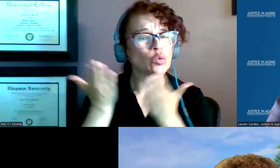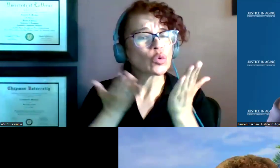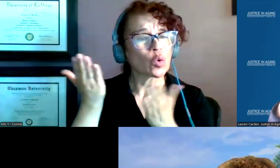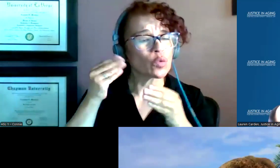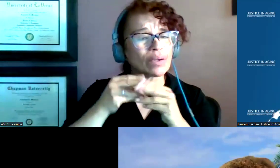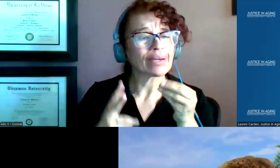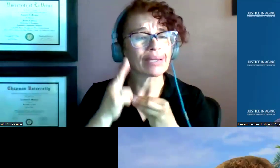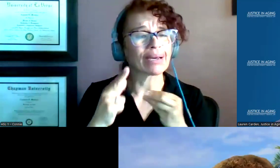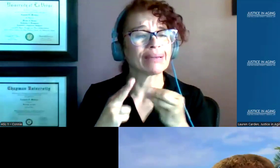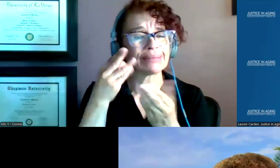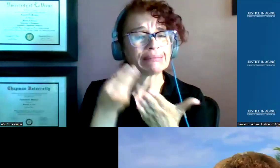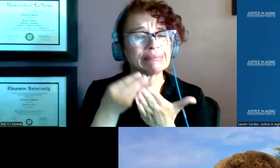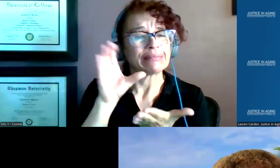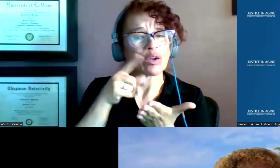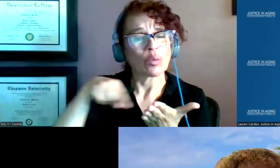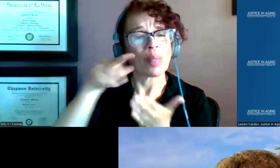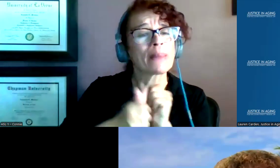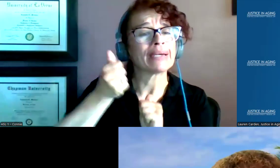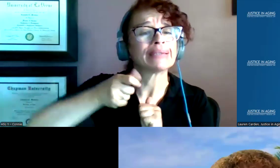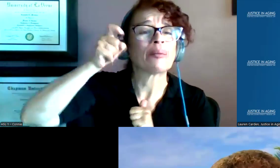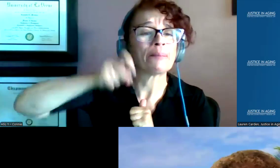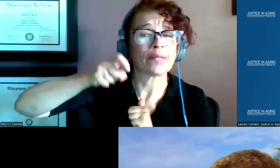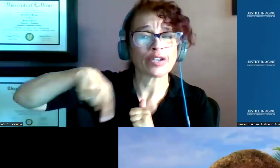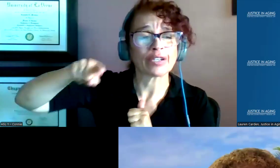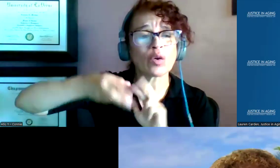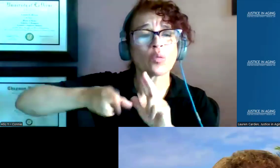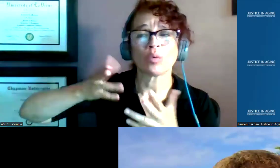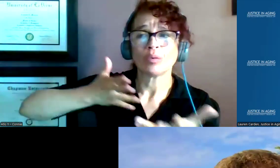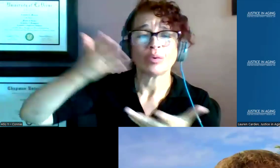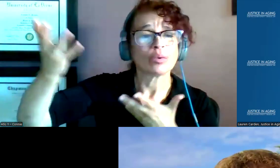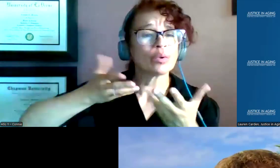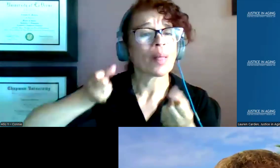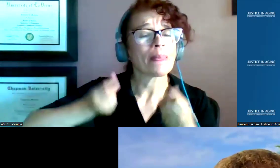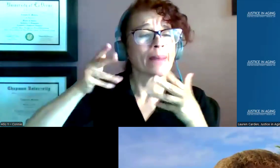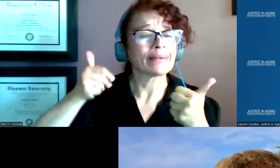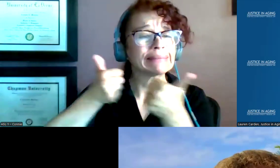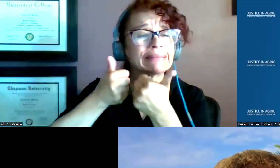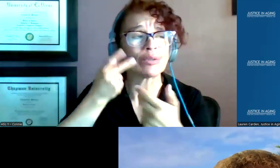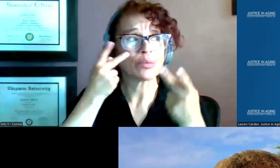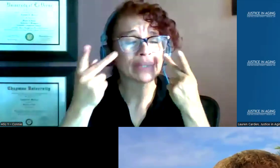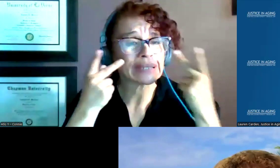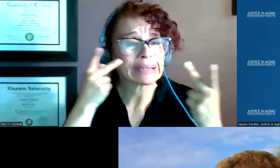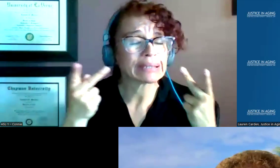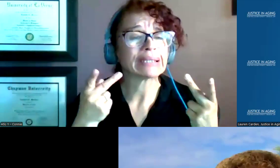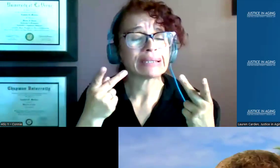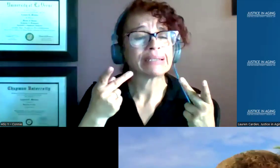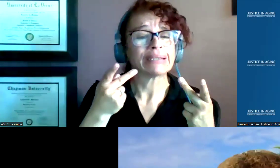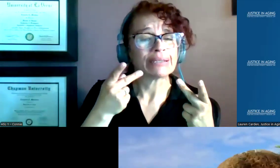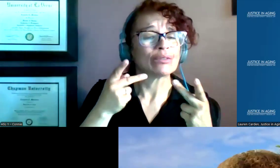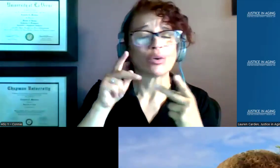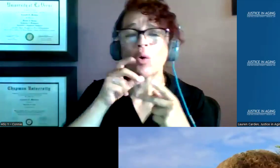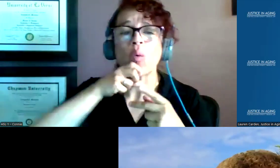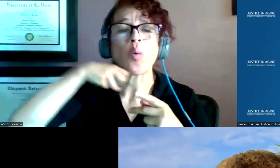and cutting funding for those with some of the most need and reversing many of the gains we've seen to right the ship for